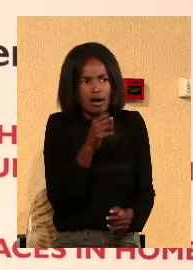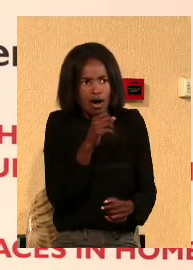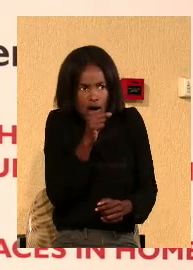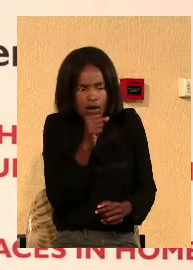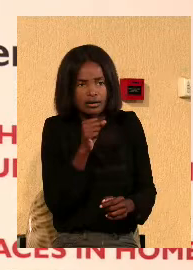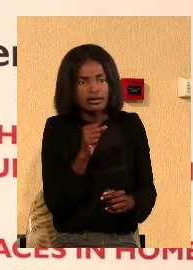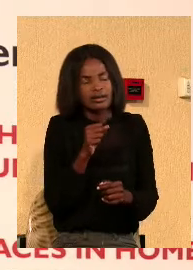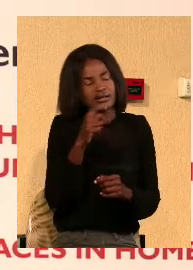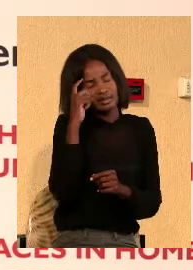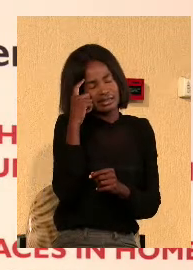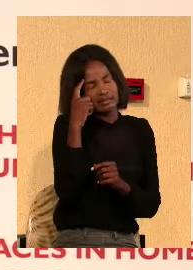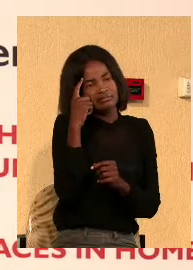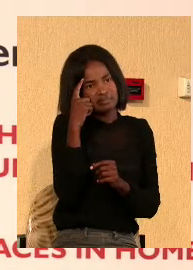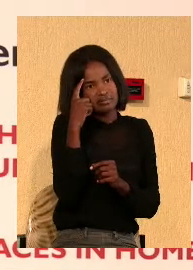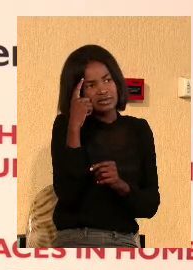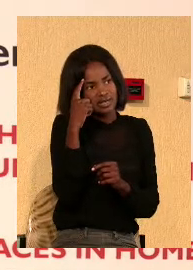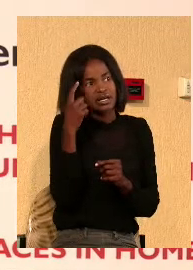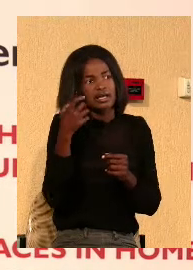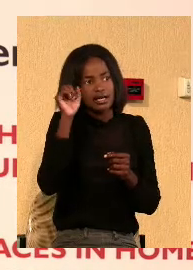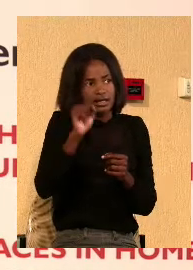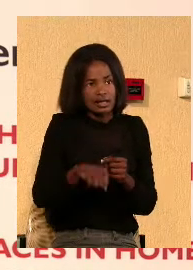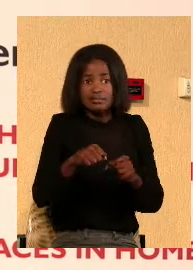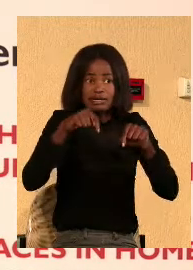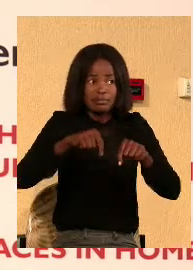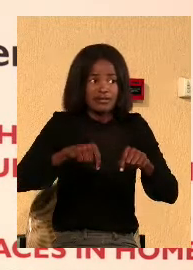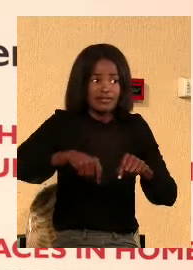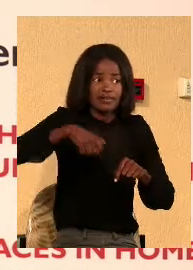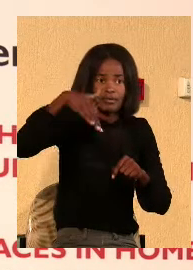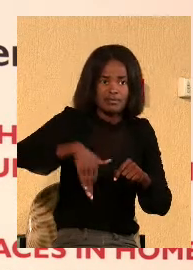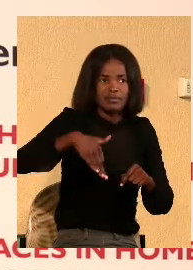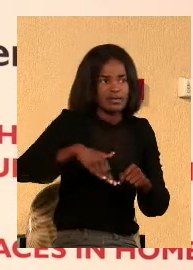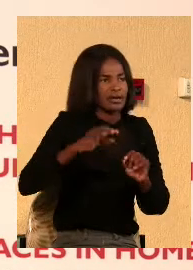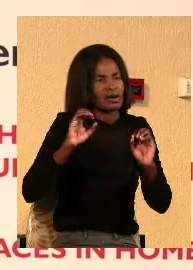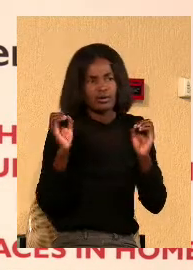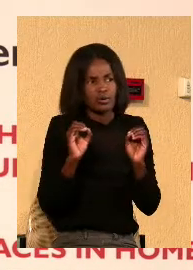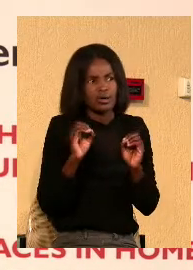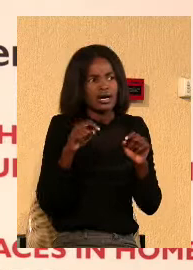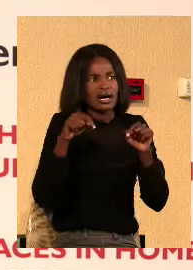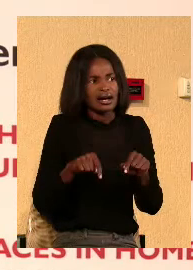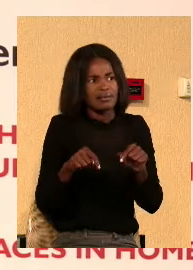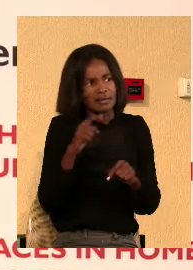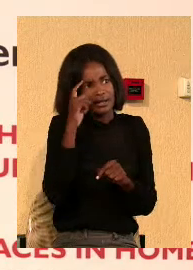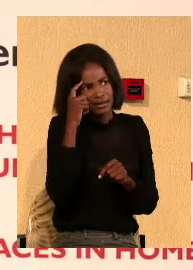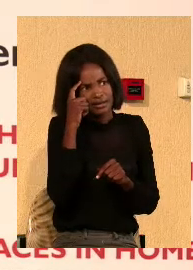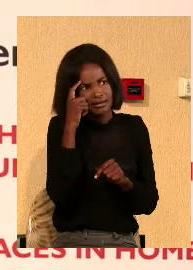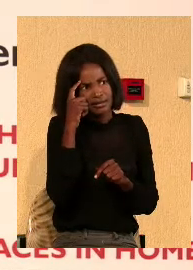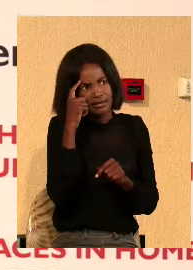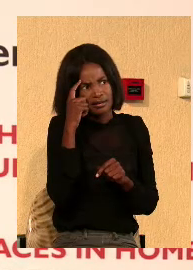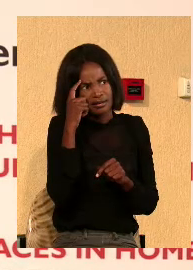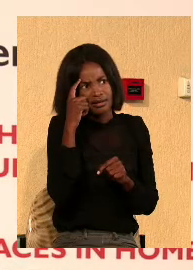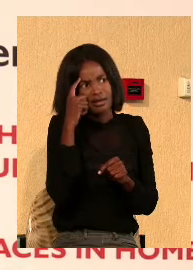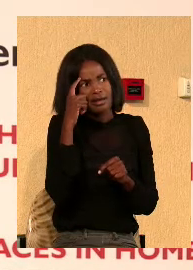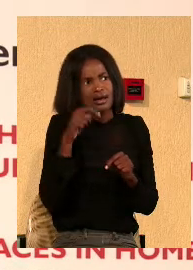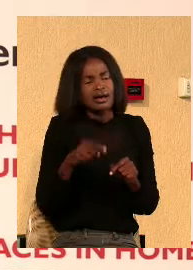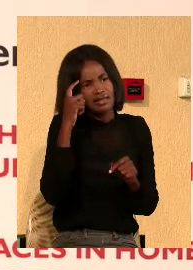yes, we have community transmission. At the moment, we can only suspect, and I have a strong suspicion that we have community